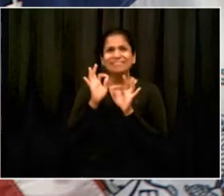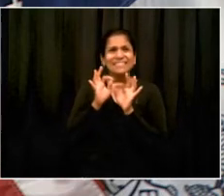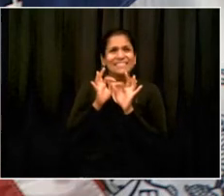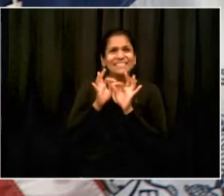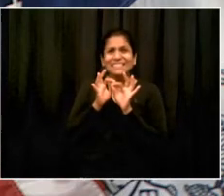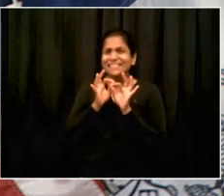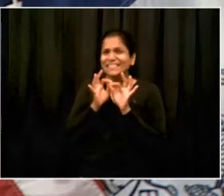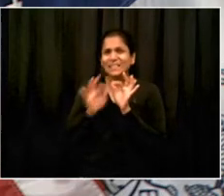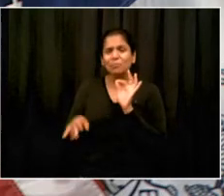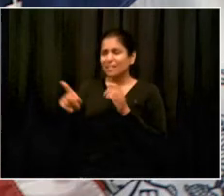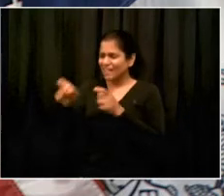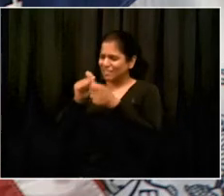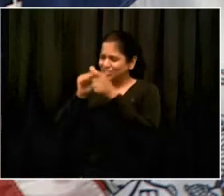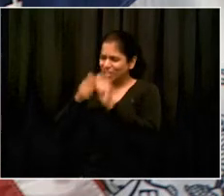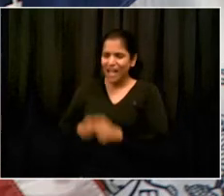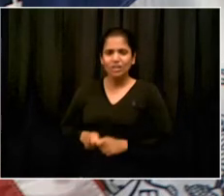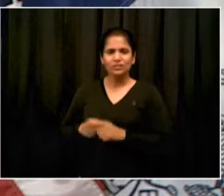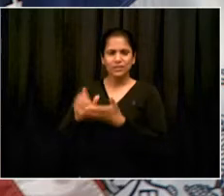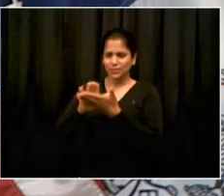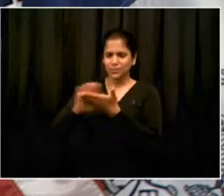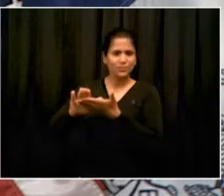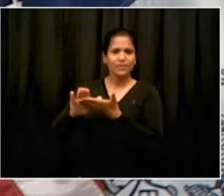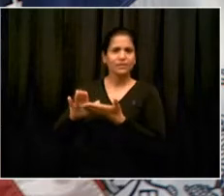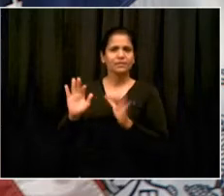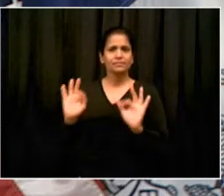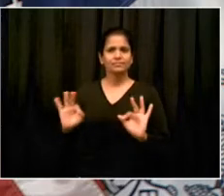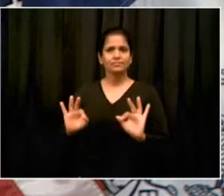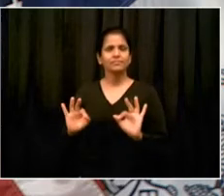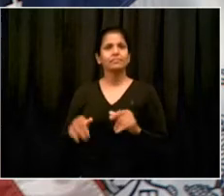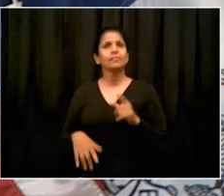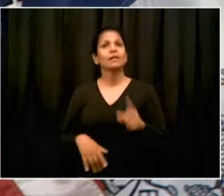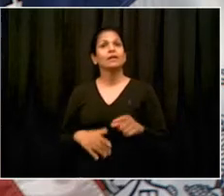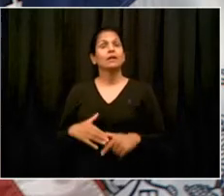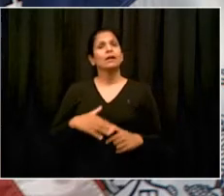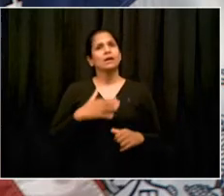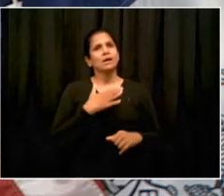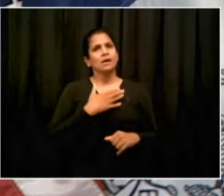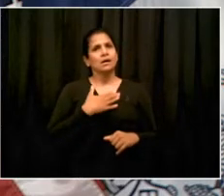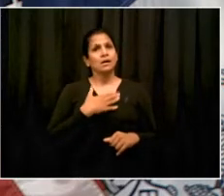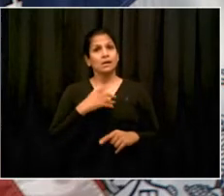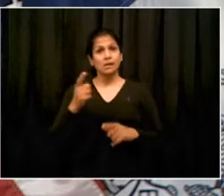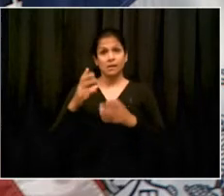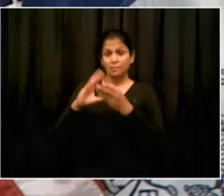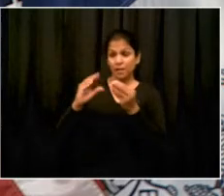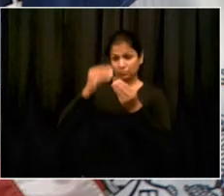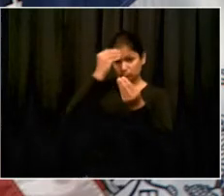message to all New Yorkers: if you've got the wrong ballot, call this number, please,